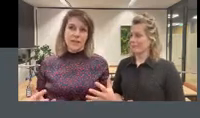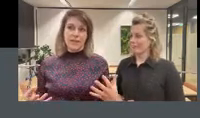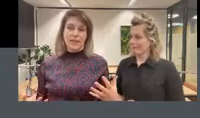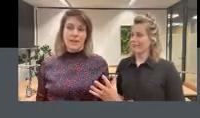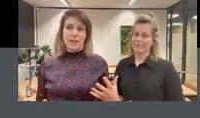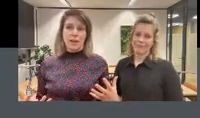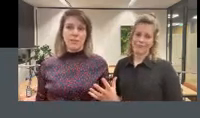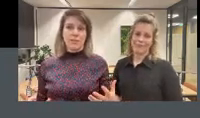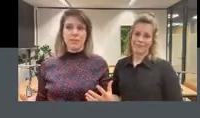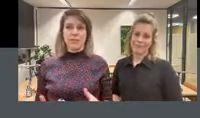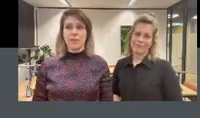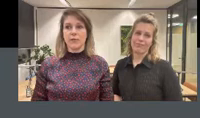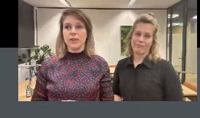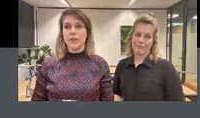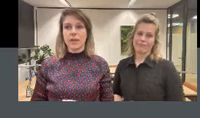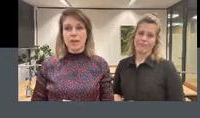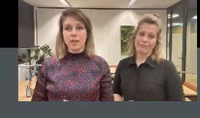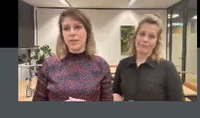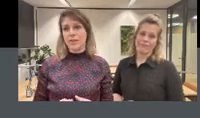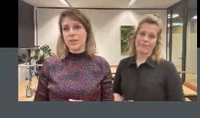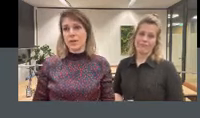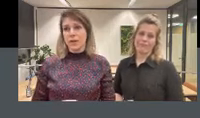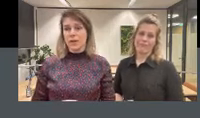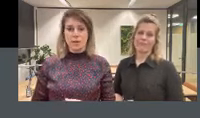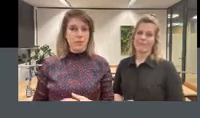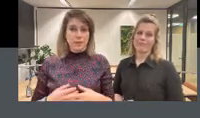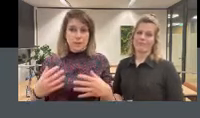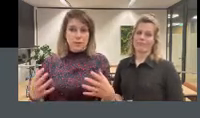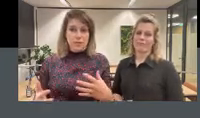means an absence of adverse events such as